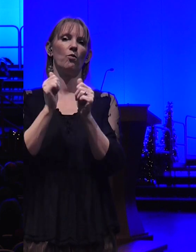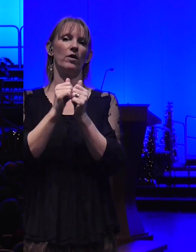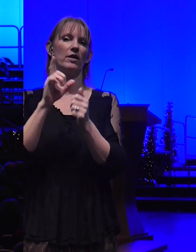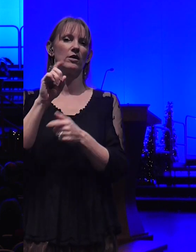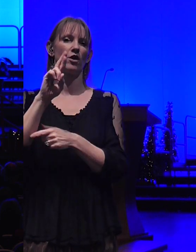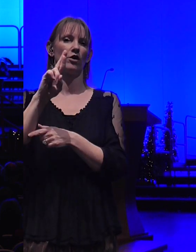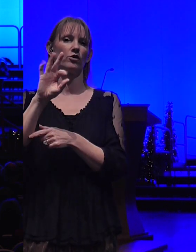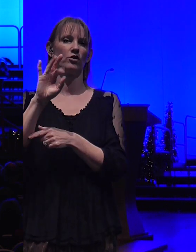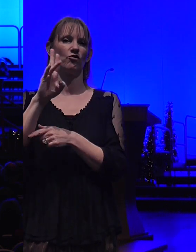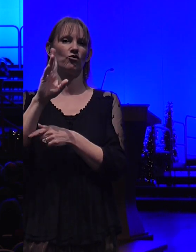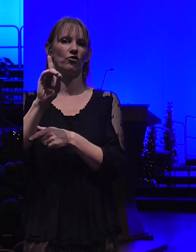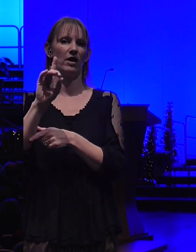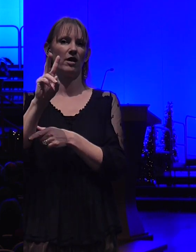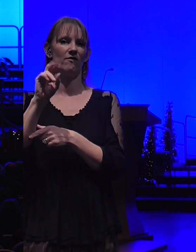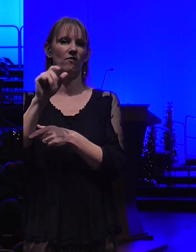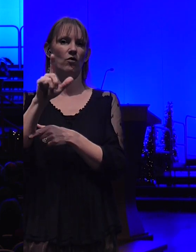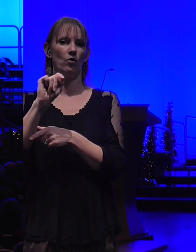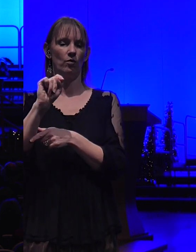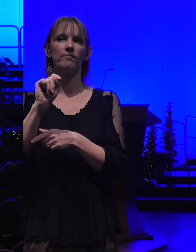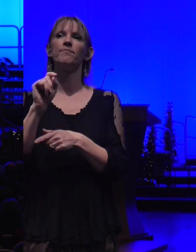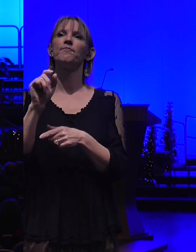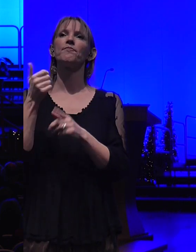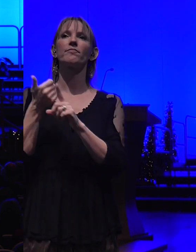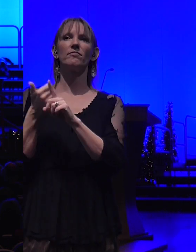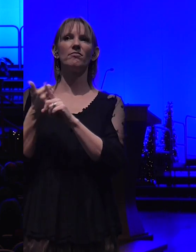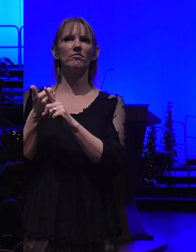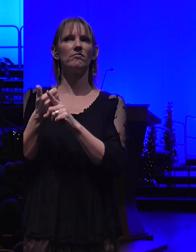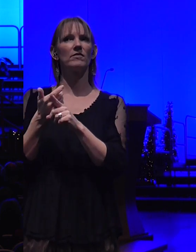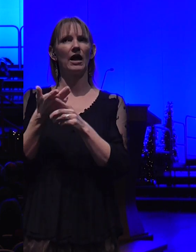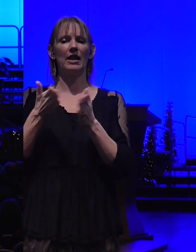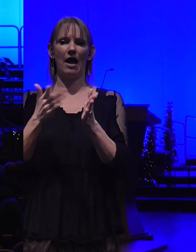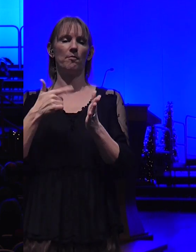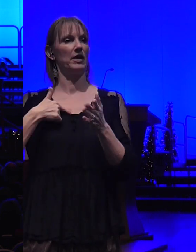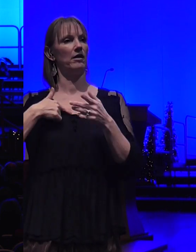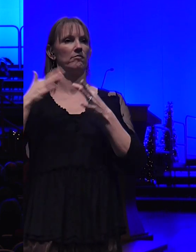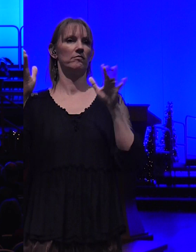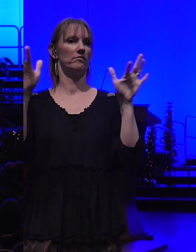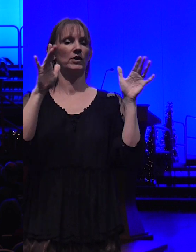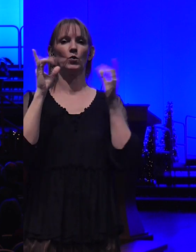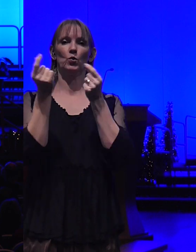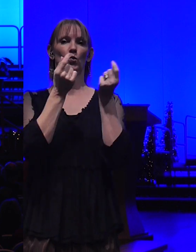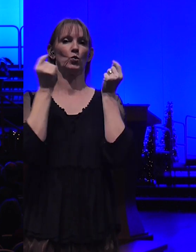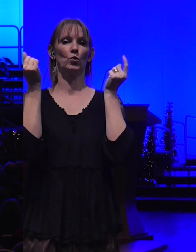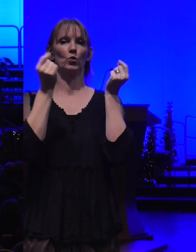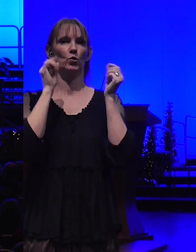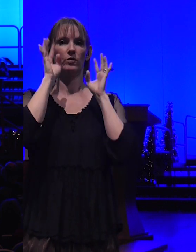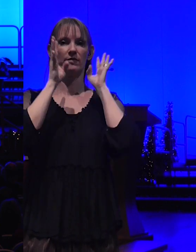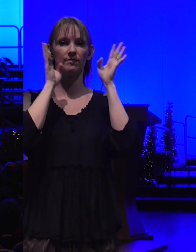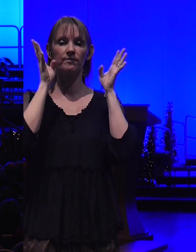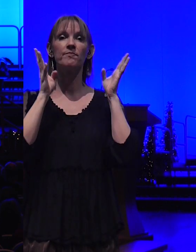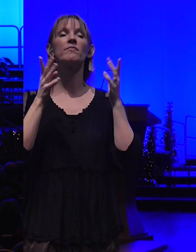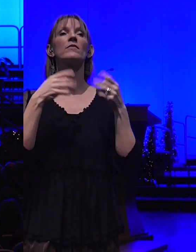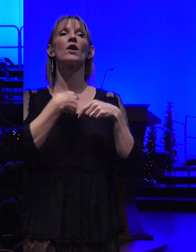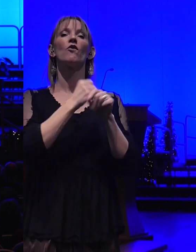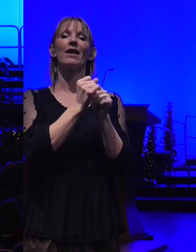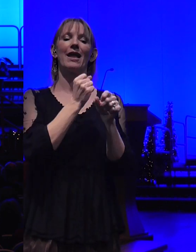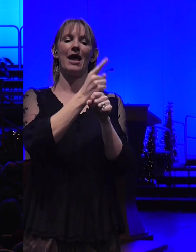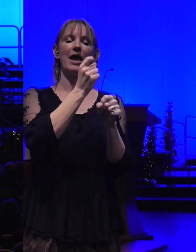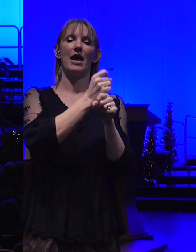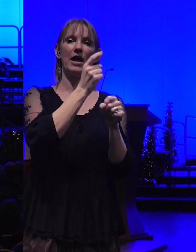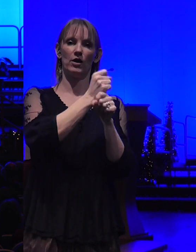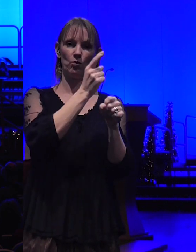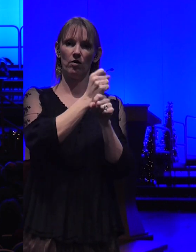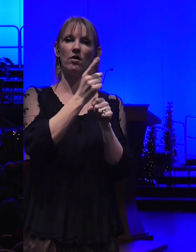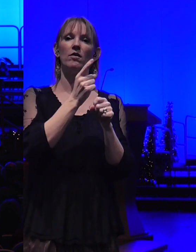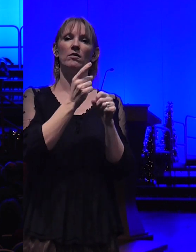Vogt, he gave me a lot of free rein, and I and a team created an annual symposium called Dimensions